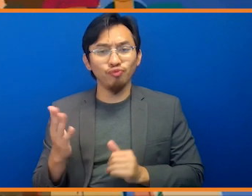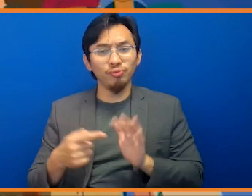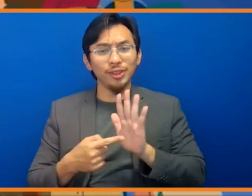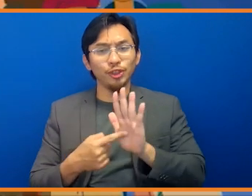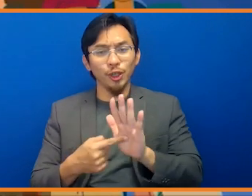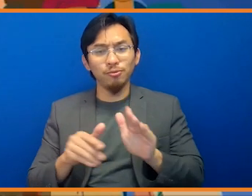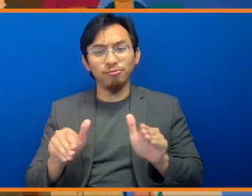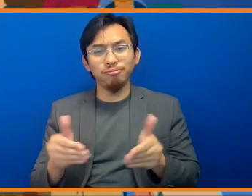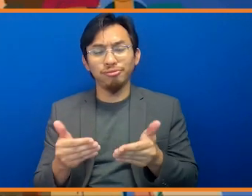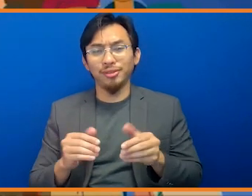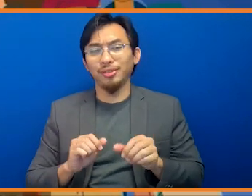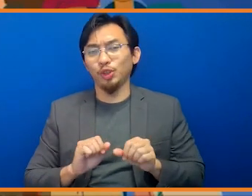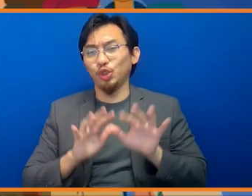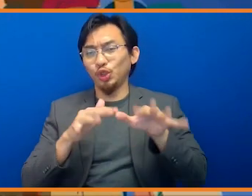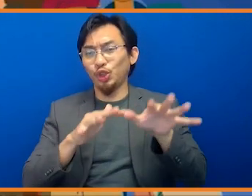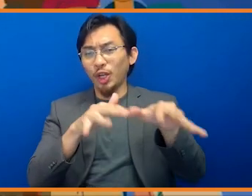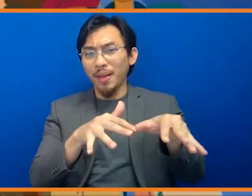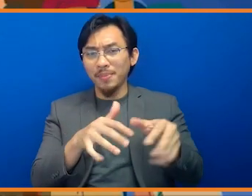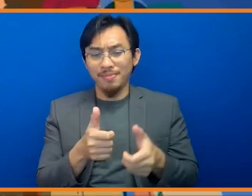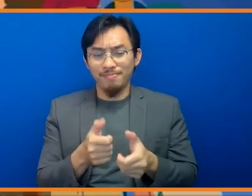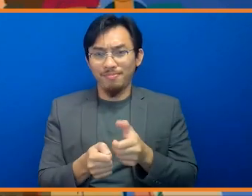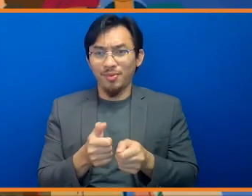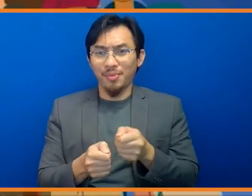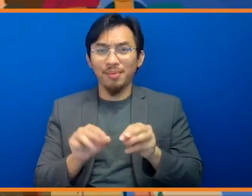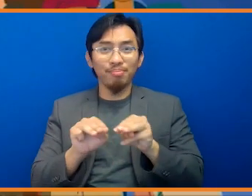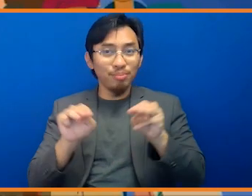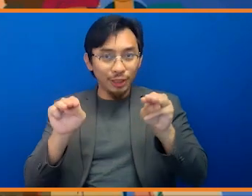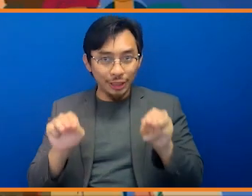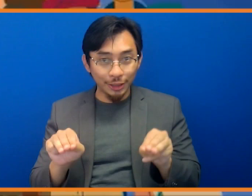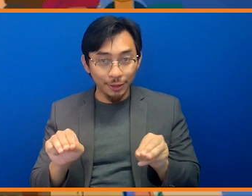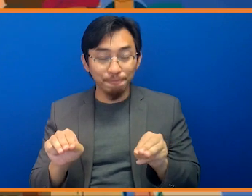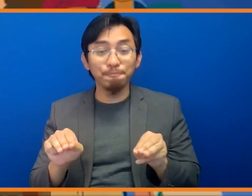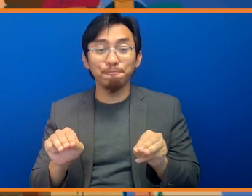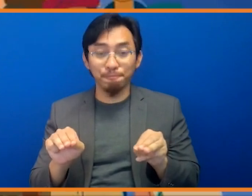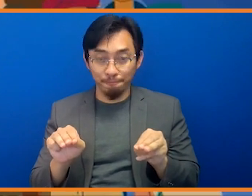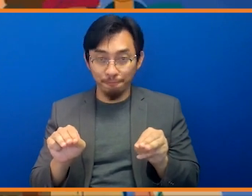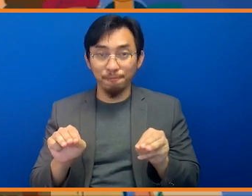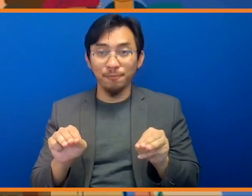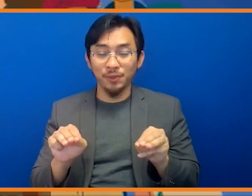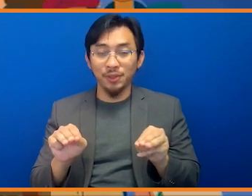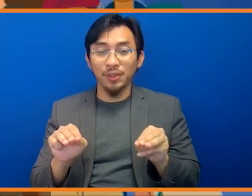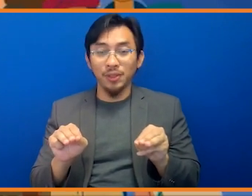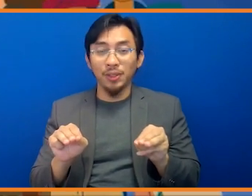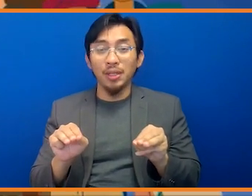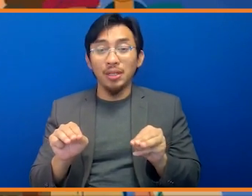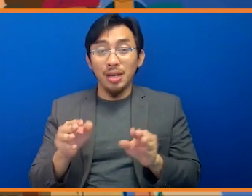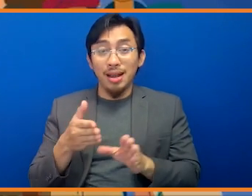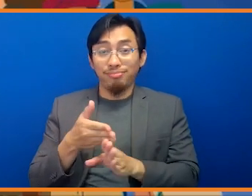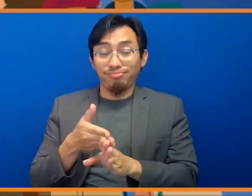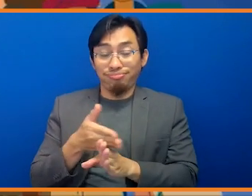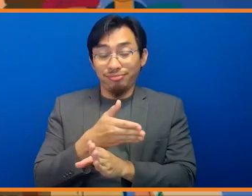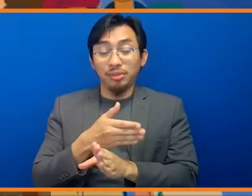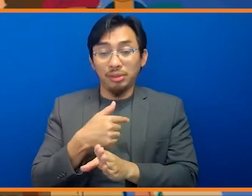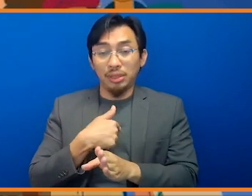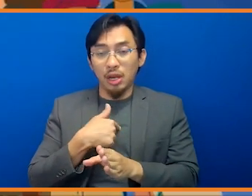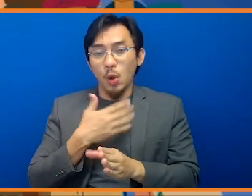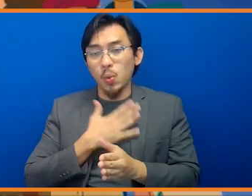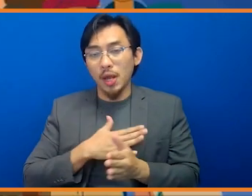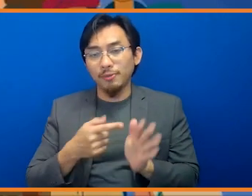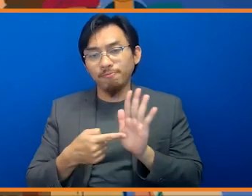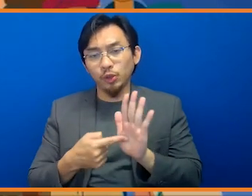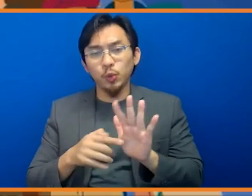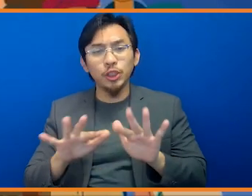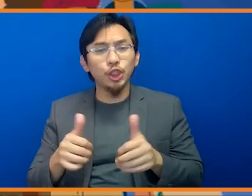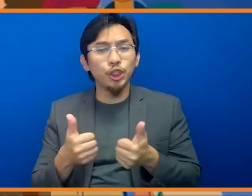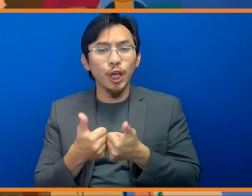Before I introduce the Tsunami Mobile Museum, I would like to share the